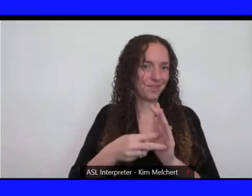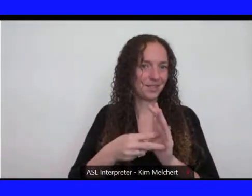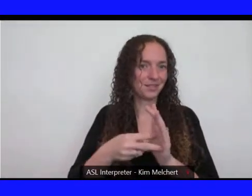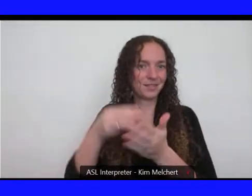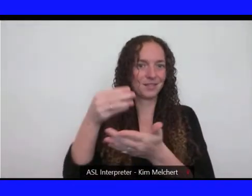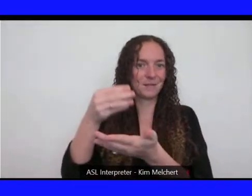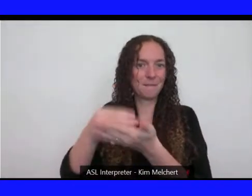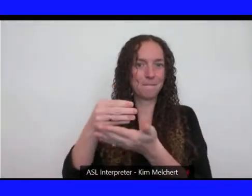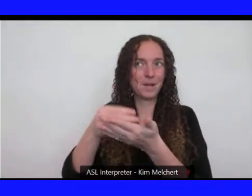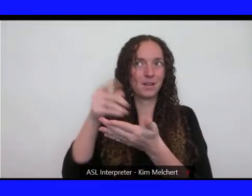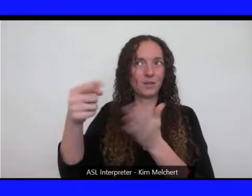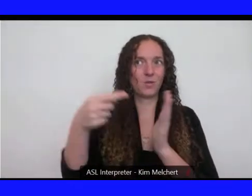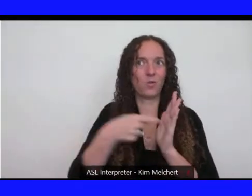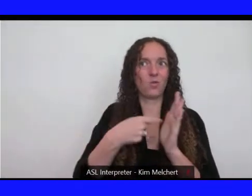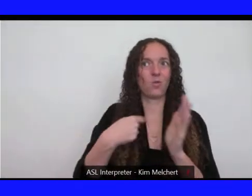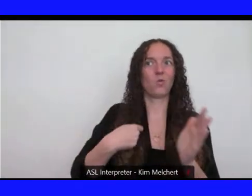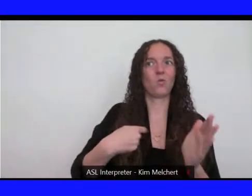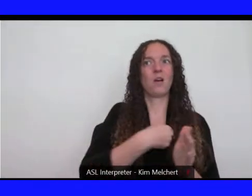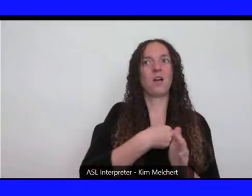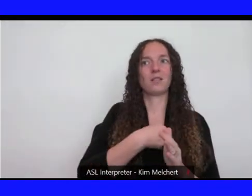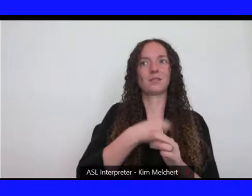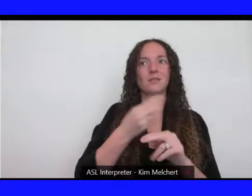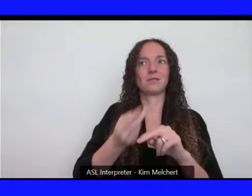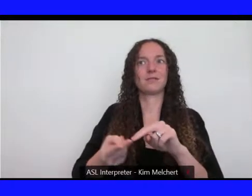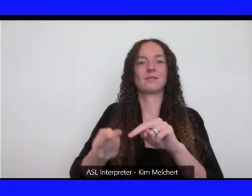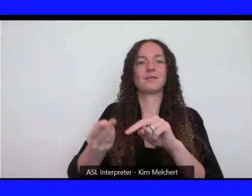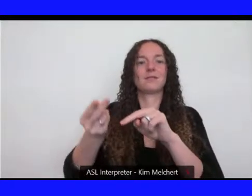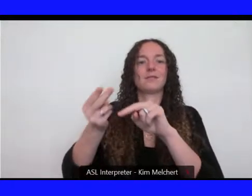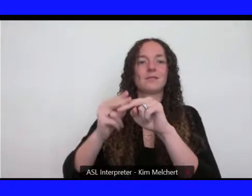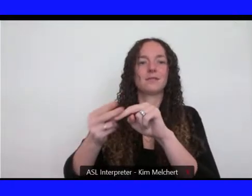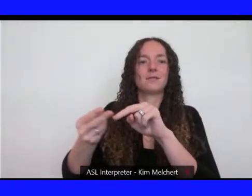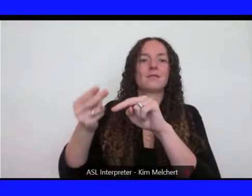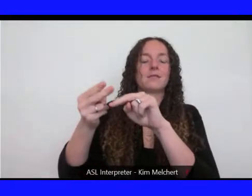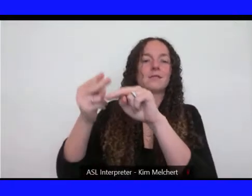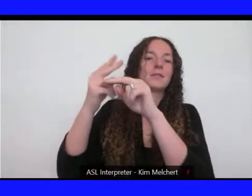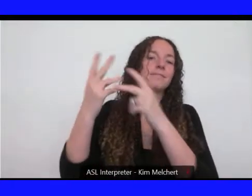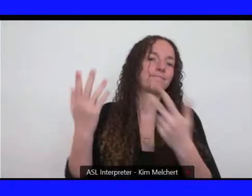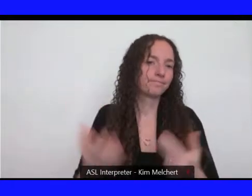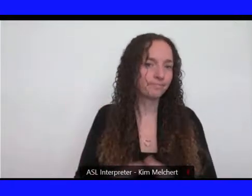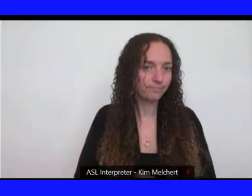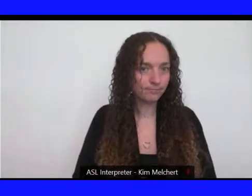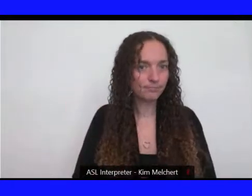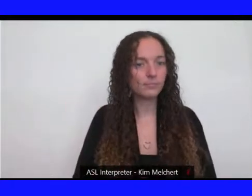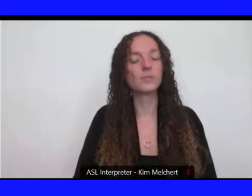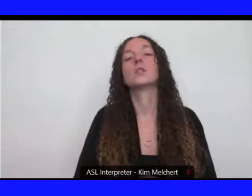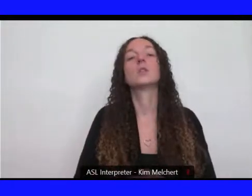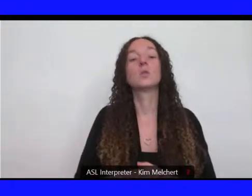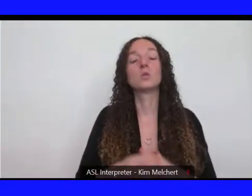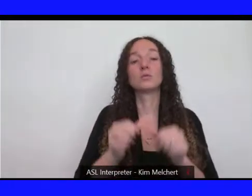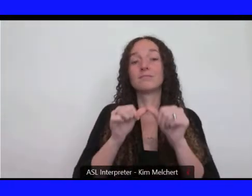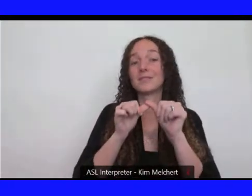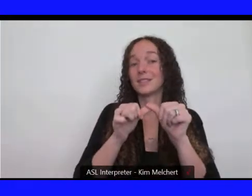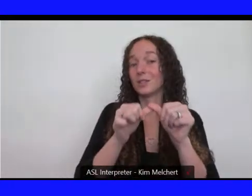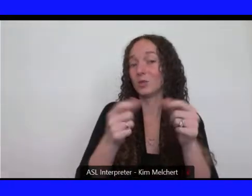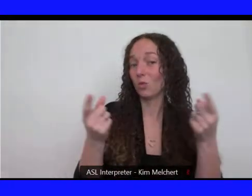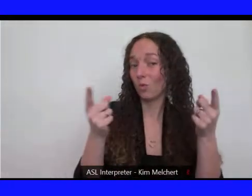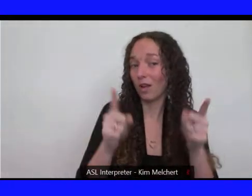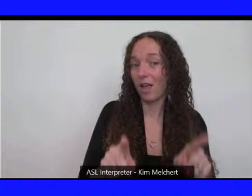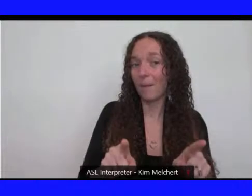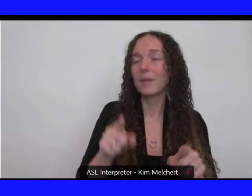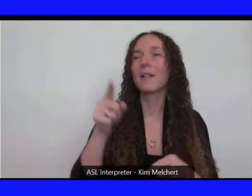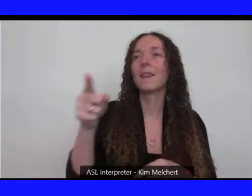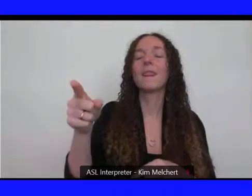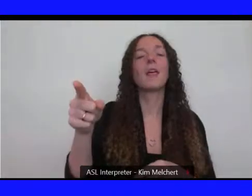each time it has been helpful at getting a trench of money, and the 2.5 represents